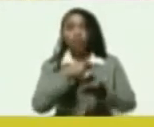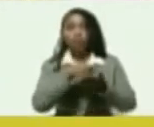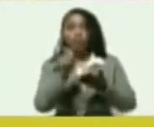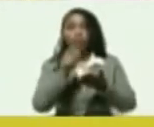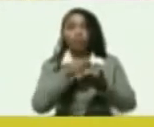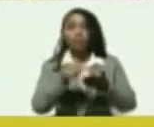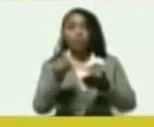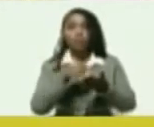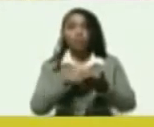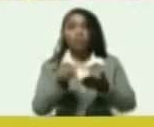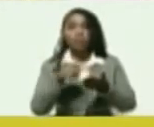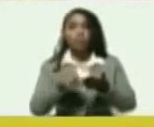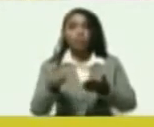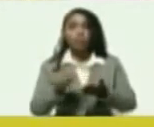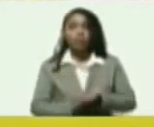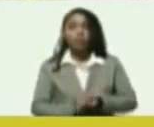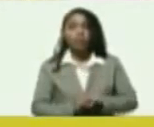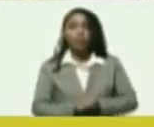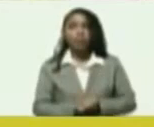Right.